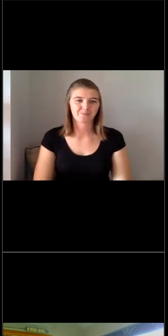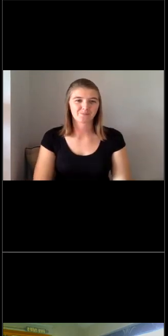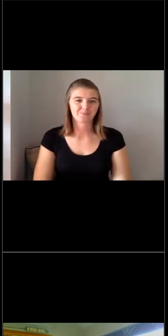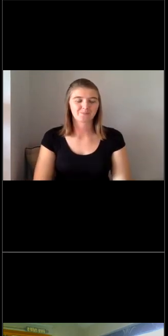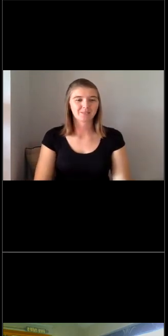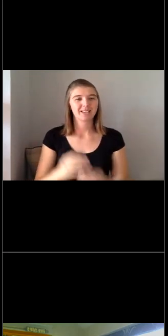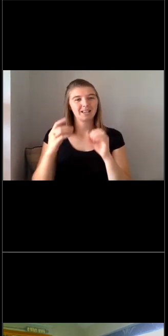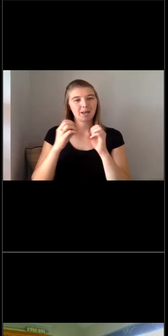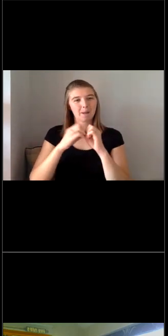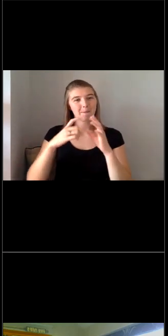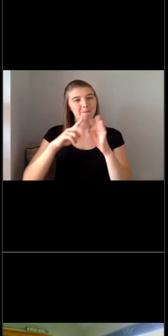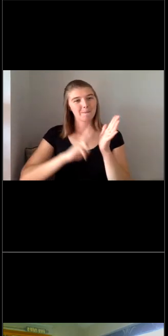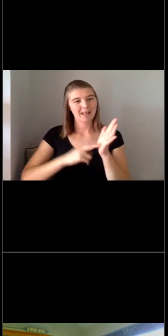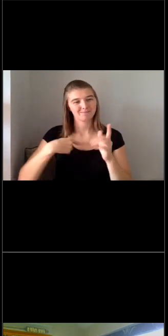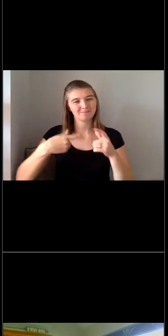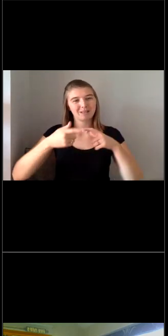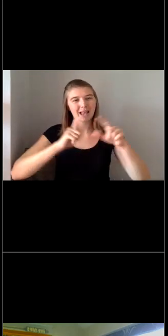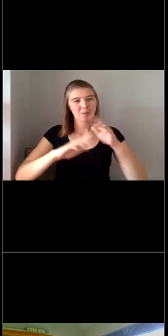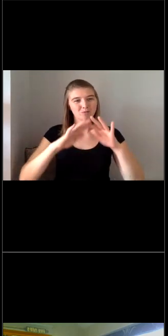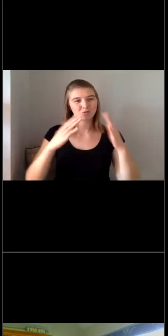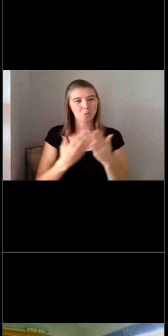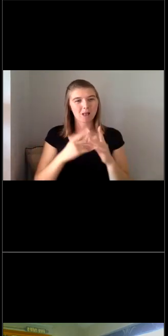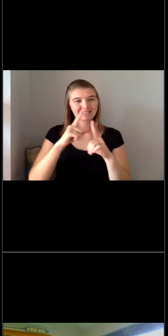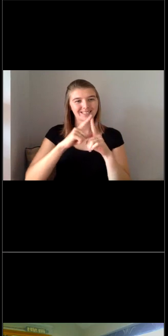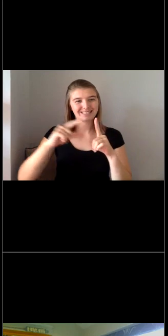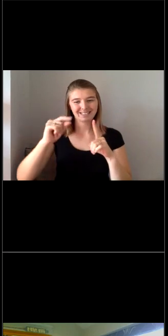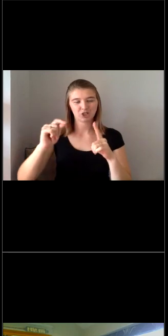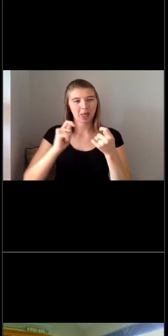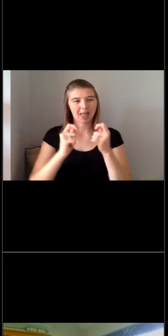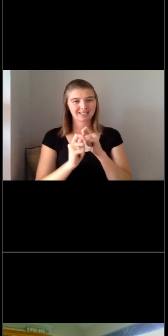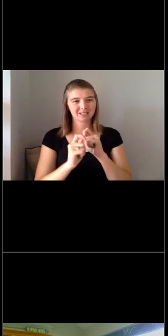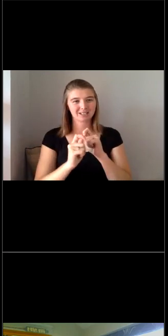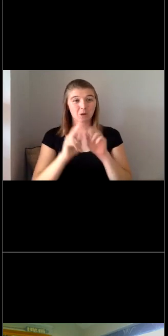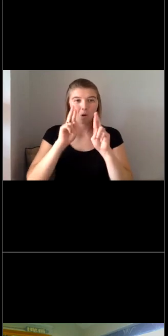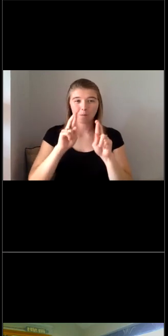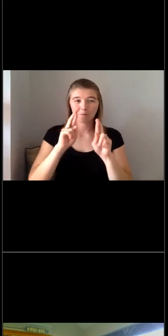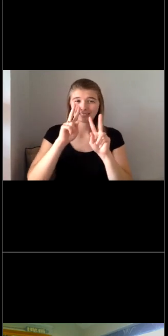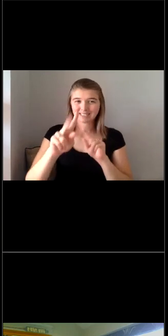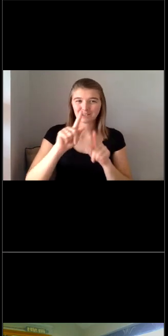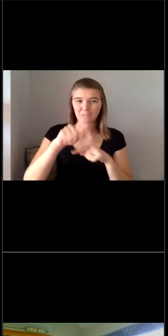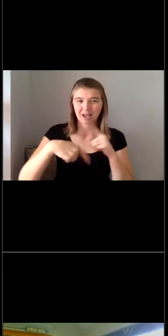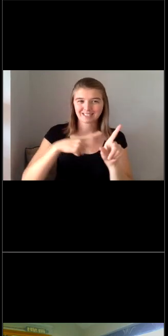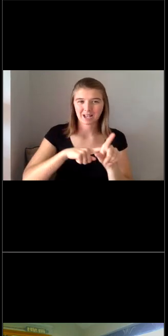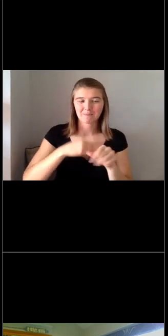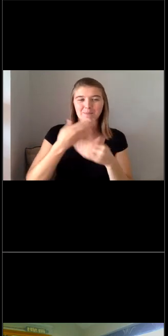World's digital editor, and I hope to see you in the next Chemistry World webinar. Thanks again for joining us.